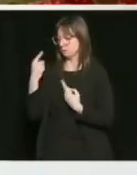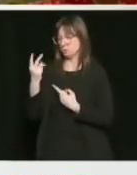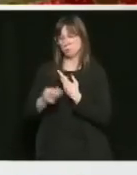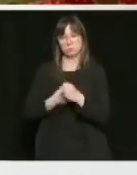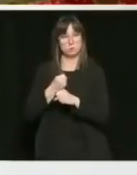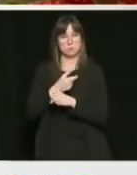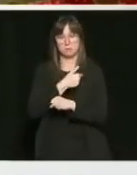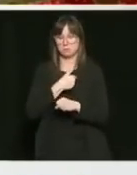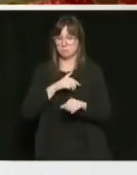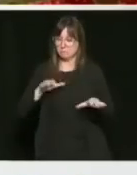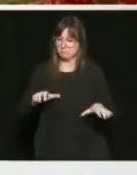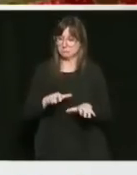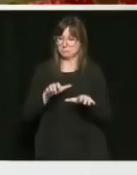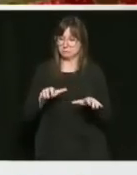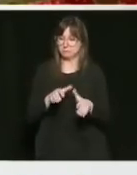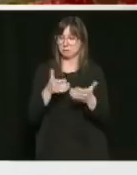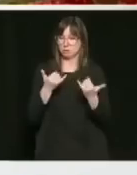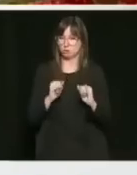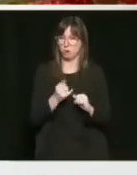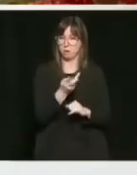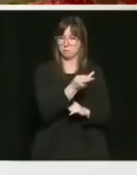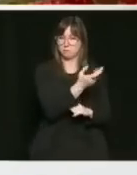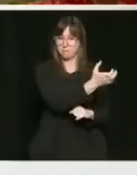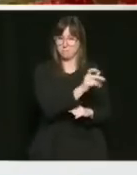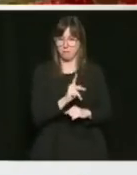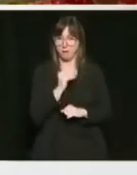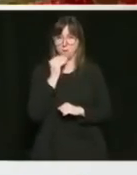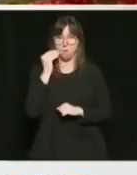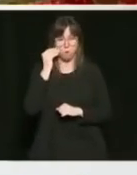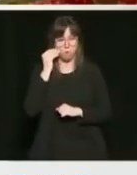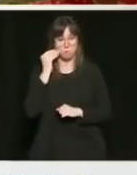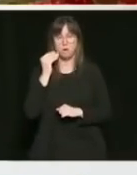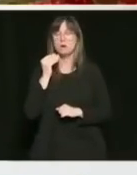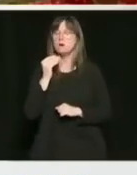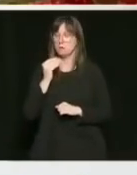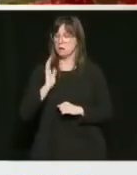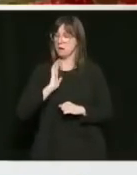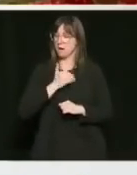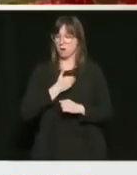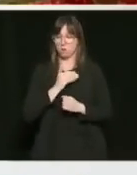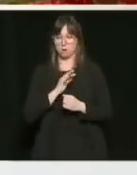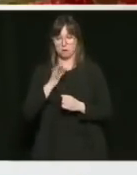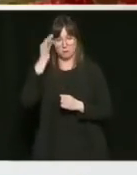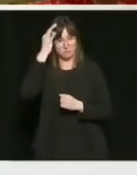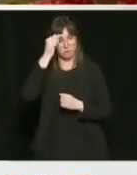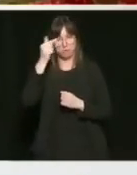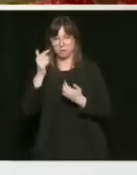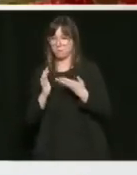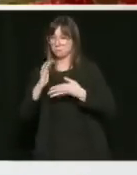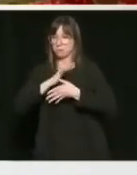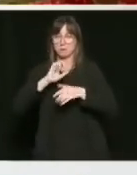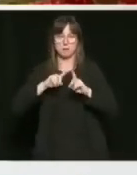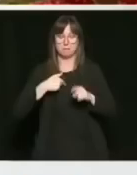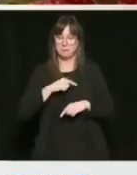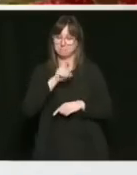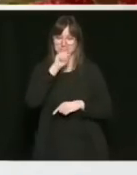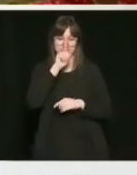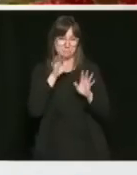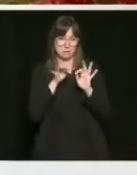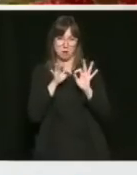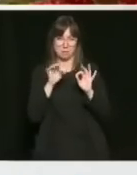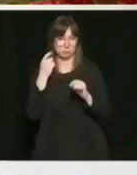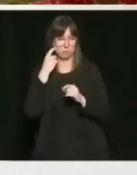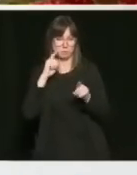hard to bring home these two Michaels. It is an absolute priority for the government. I won't be commenting on any of the